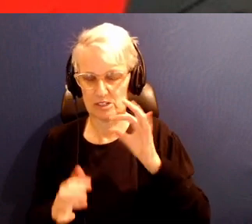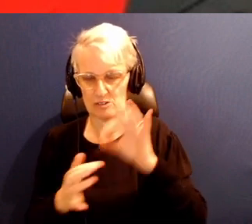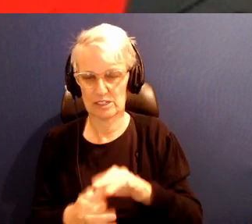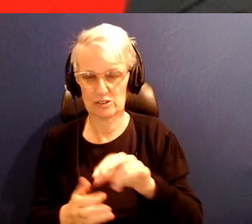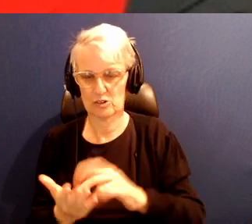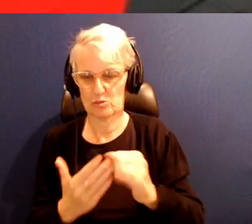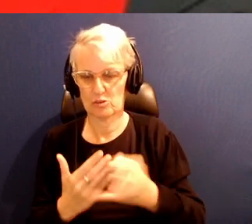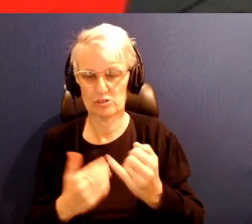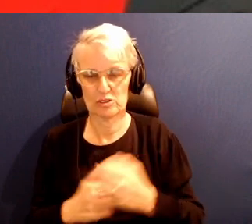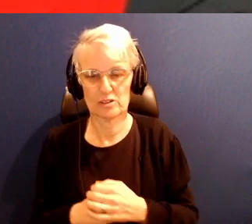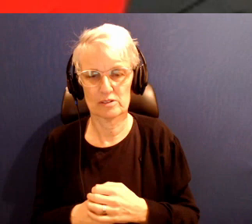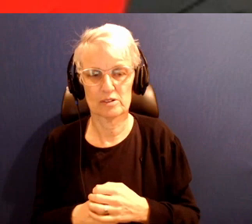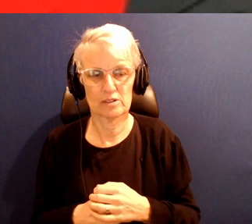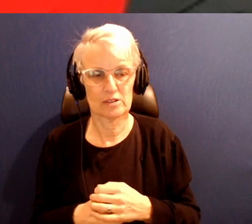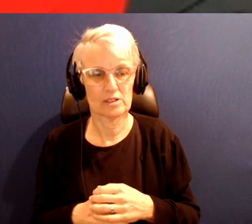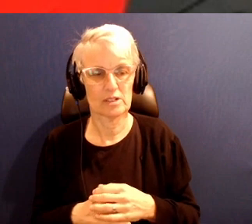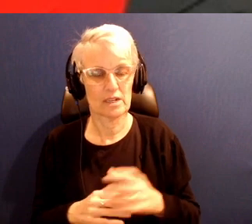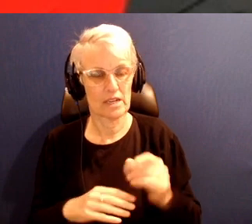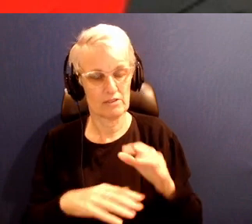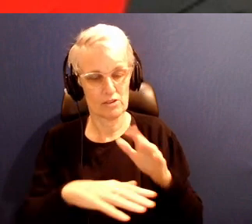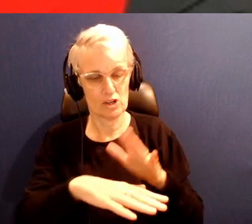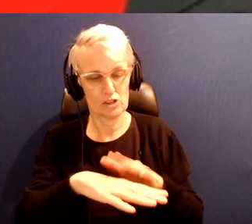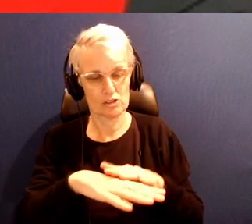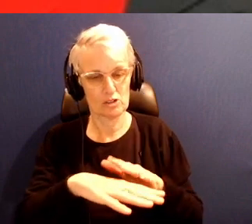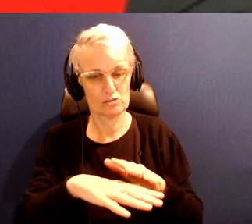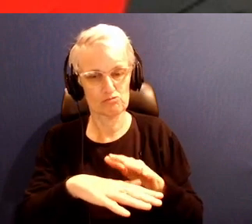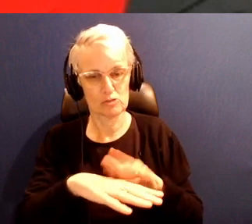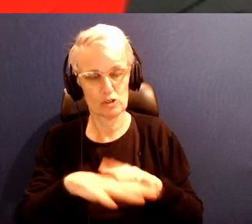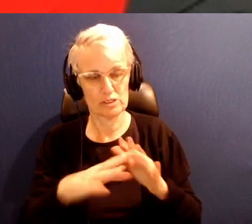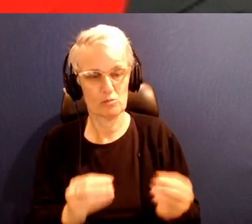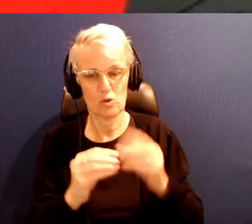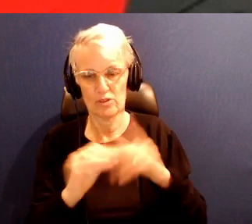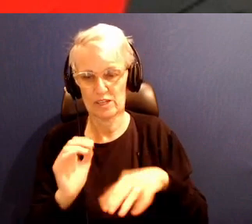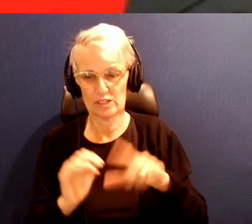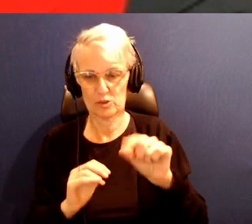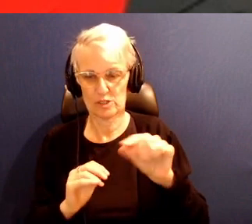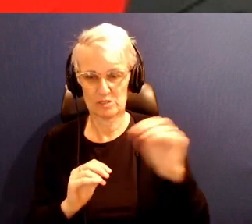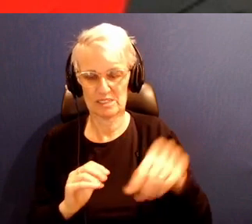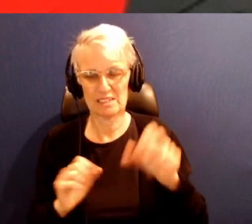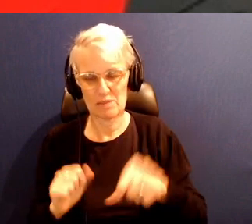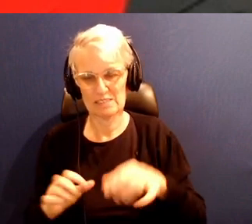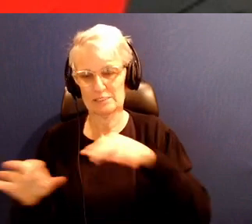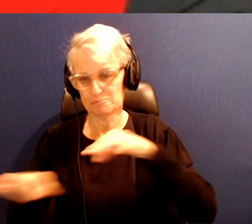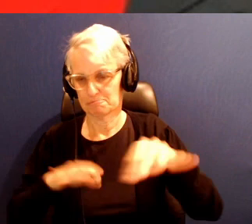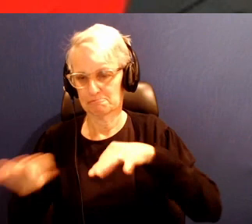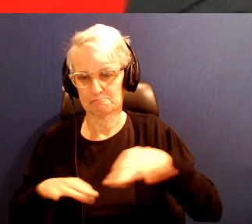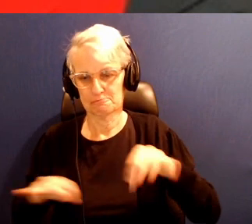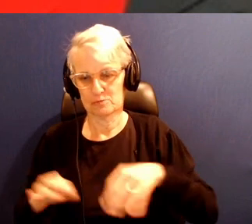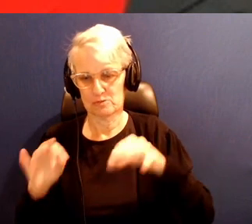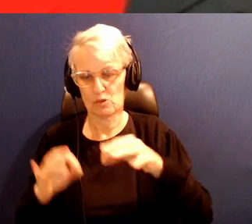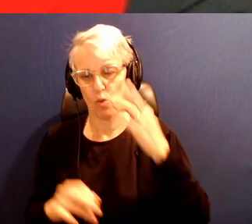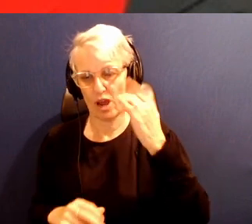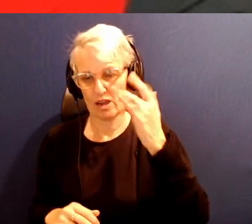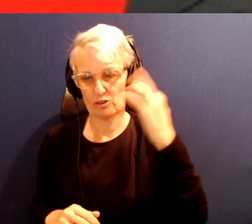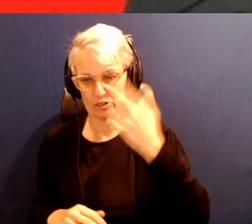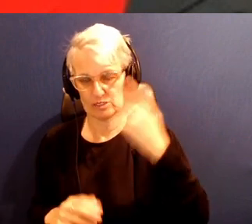project. If the category of consultants is above the 20% threshold, a detailed justification must be provided to